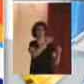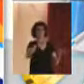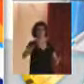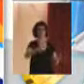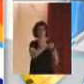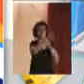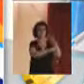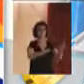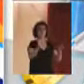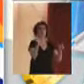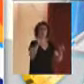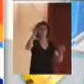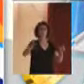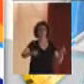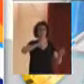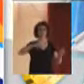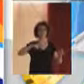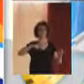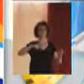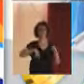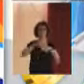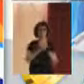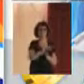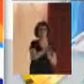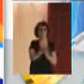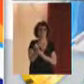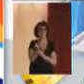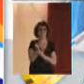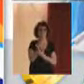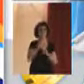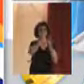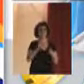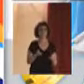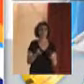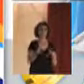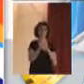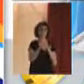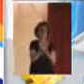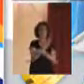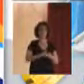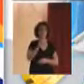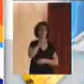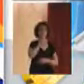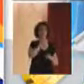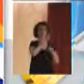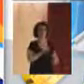general, sort of town-related, or individual. The questionnaires